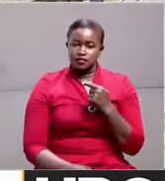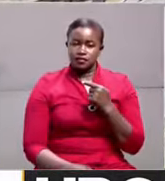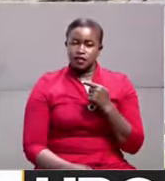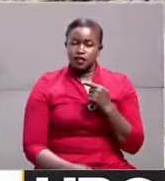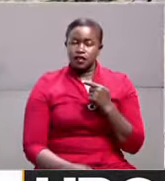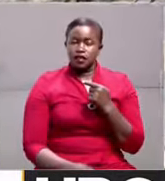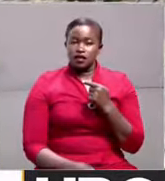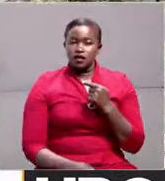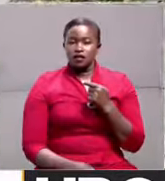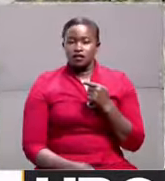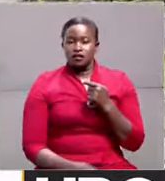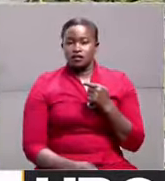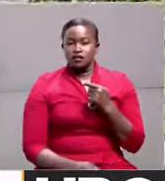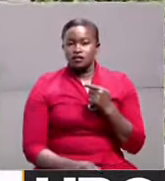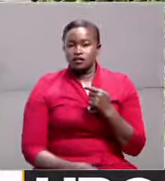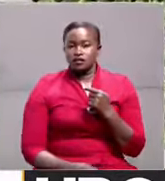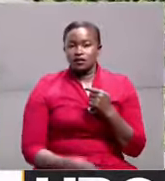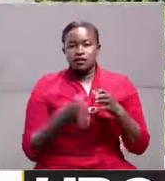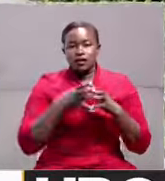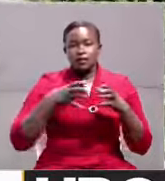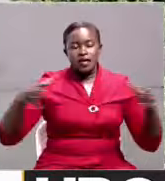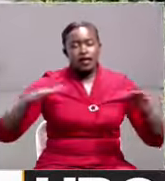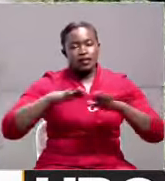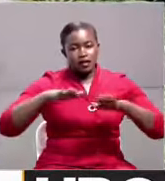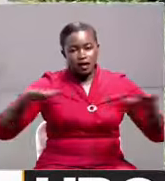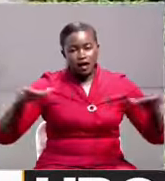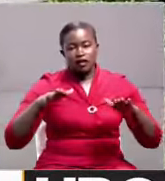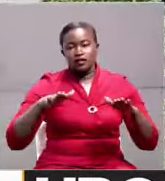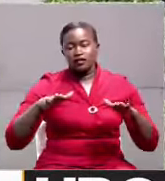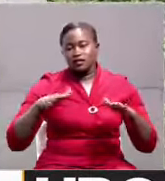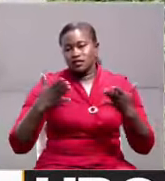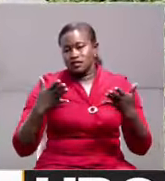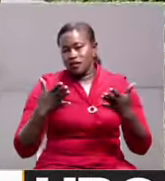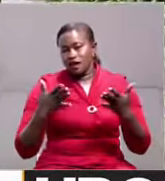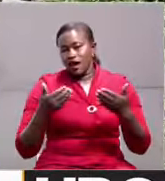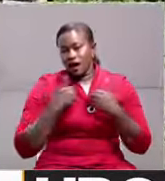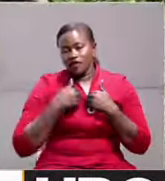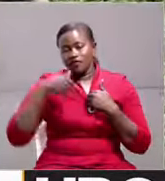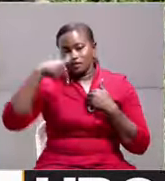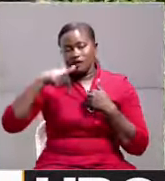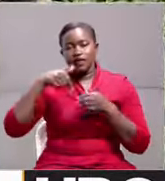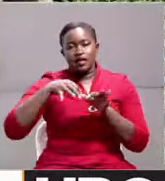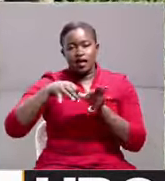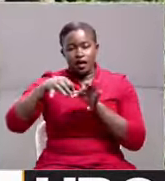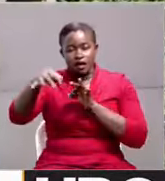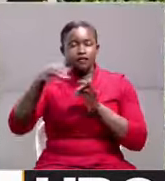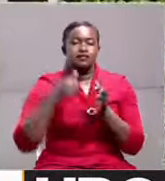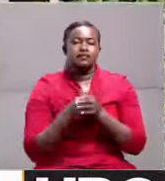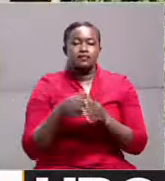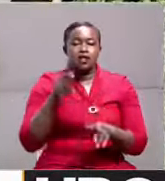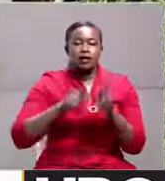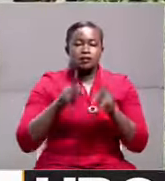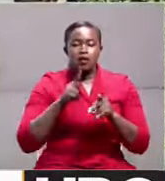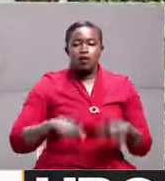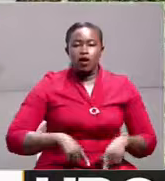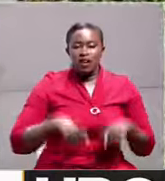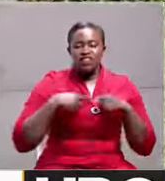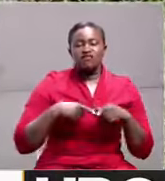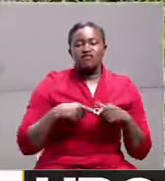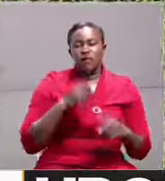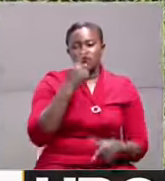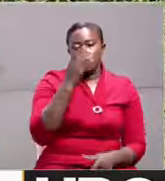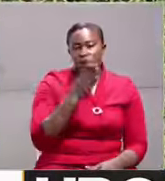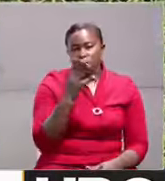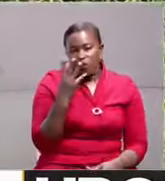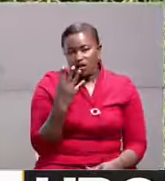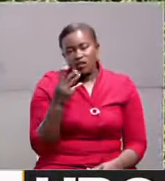The biggest landlord in this village of Rwengaju is having 7 acres. People are surviving on quarter an acre, half an